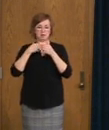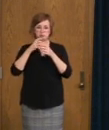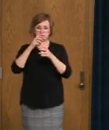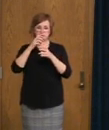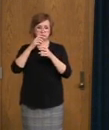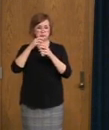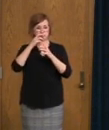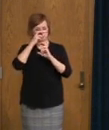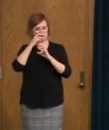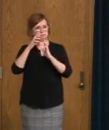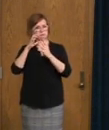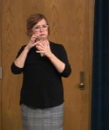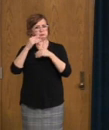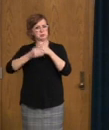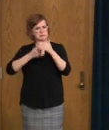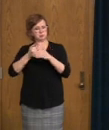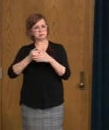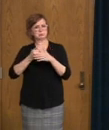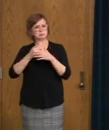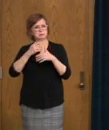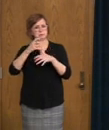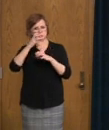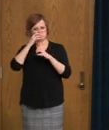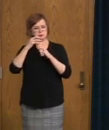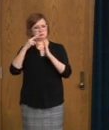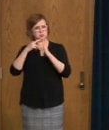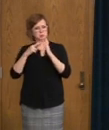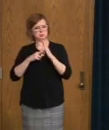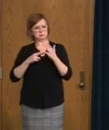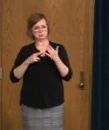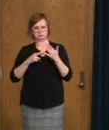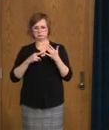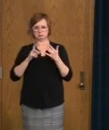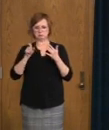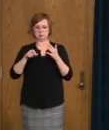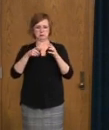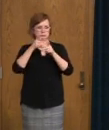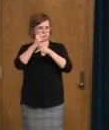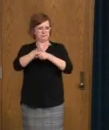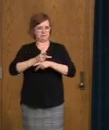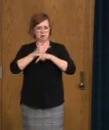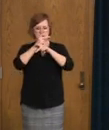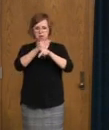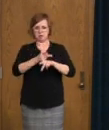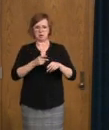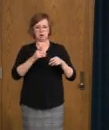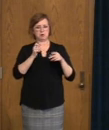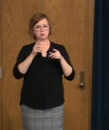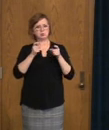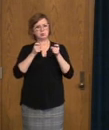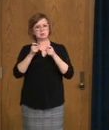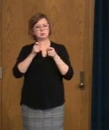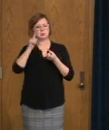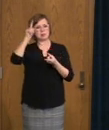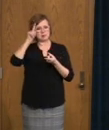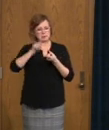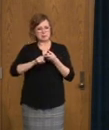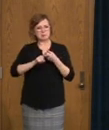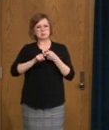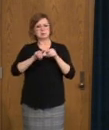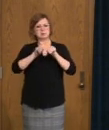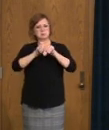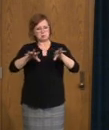have any kind of disease that could be transmitted within an environment.